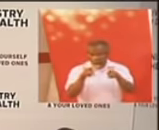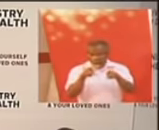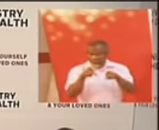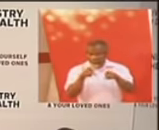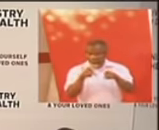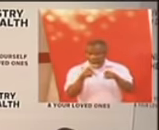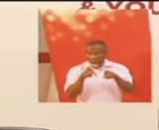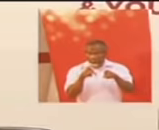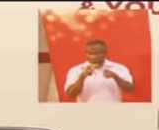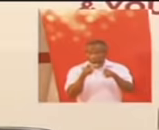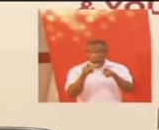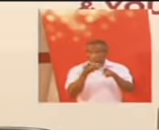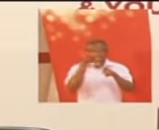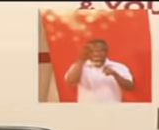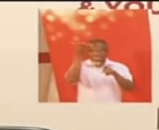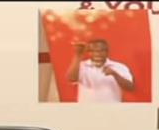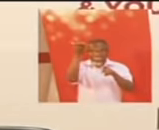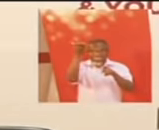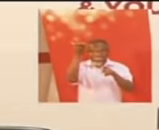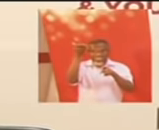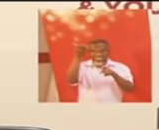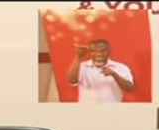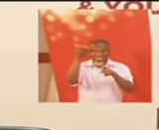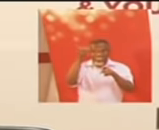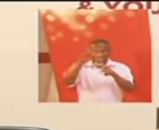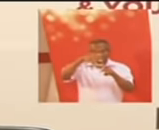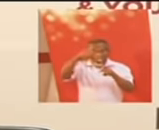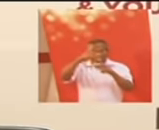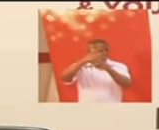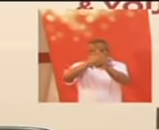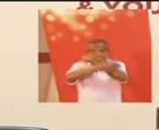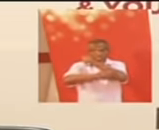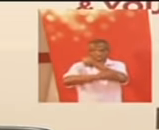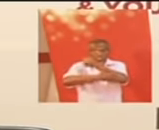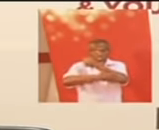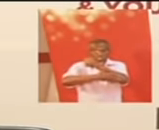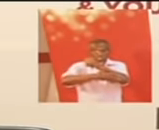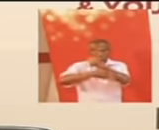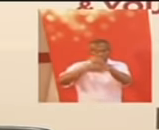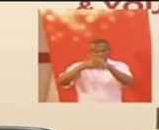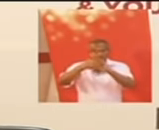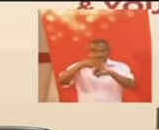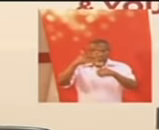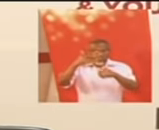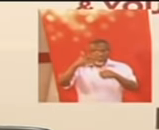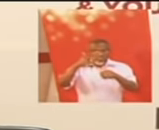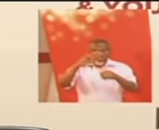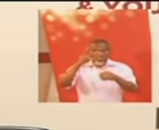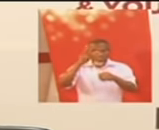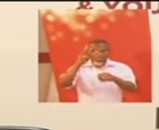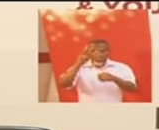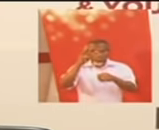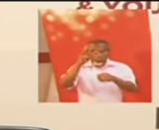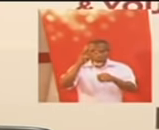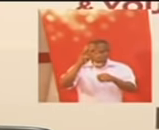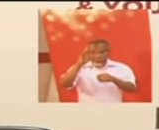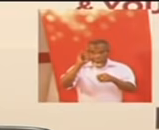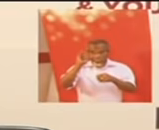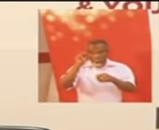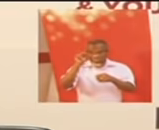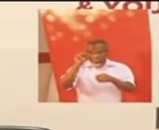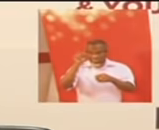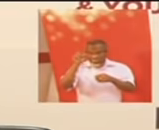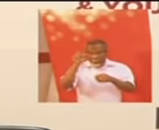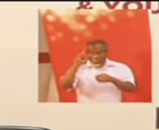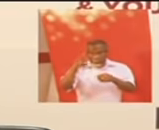winter abroad, nationals who are waiting to come back home, and they are quite anxious. Okay. They're older or may have health issues. Has